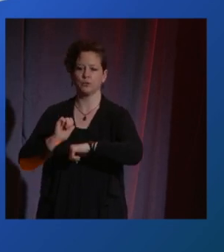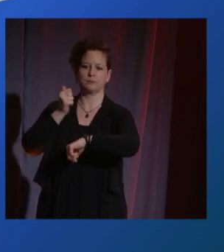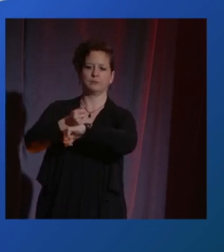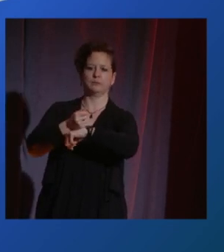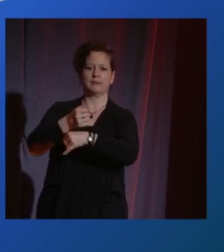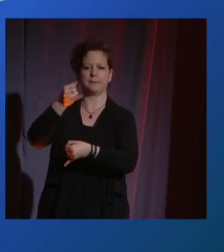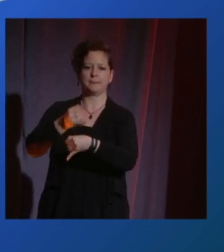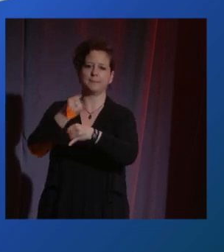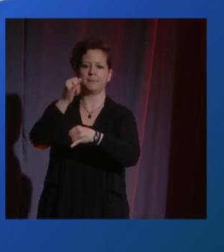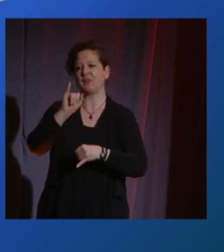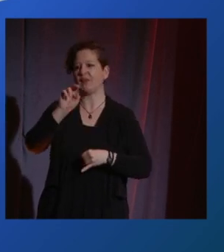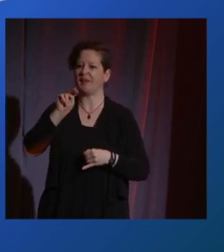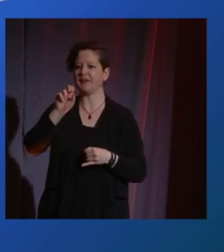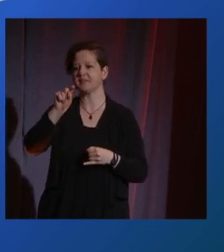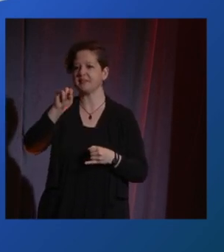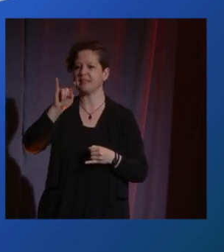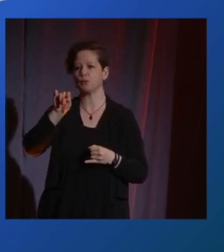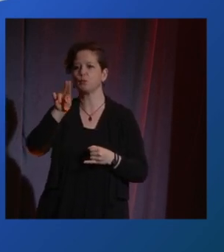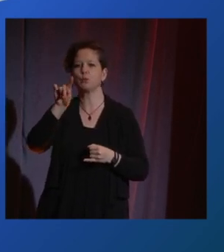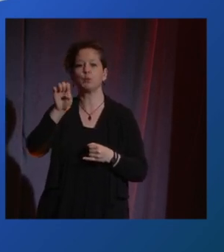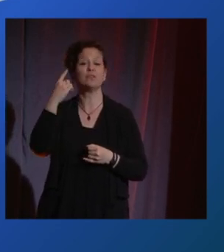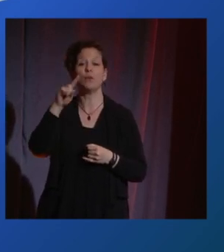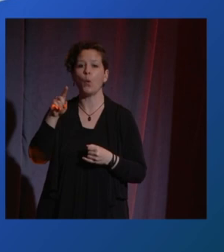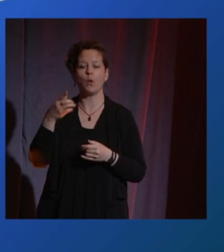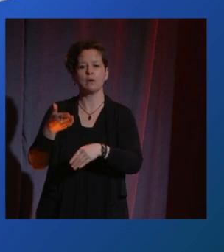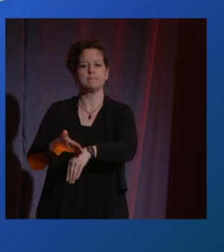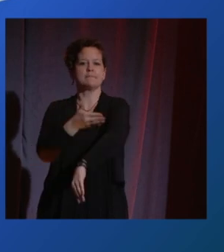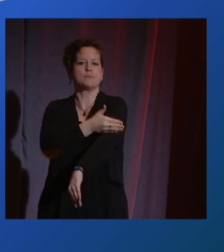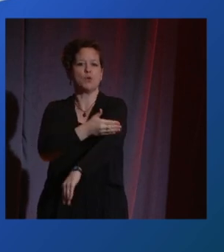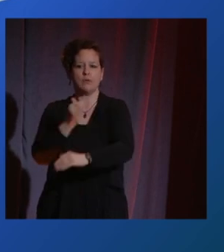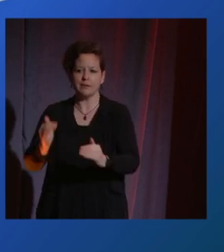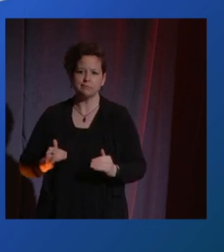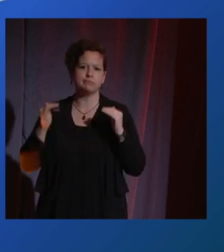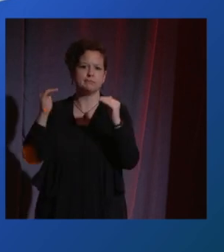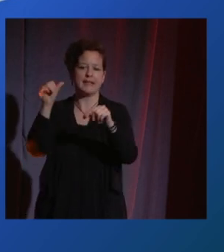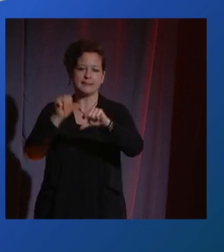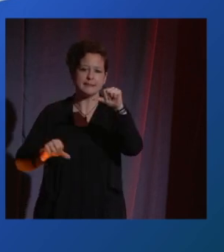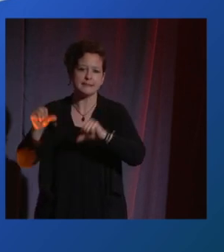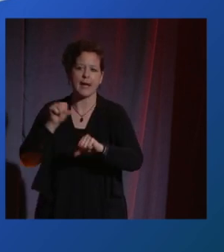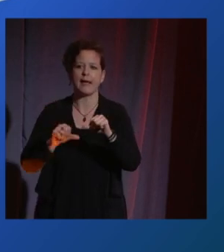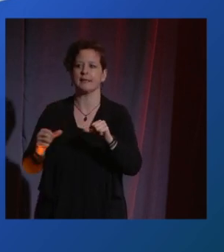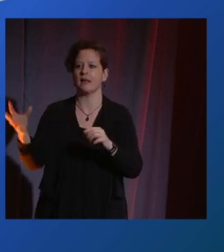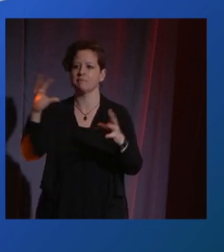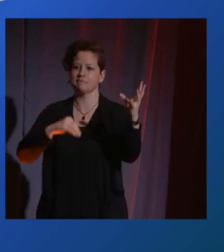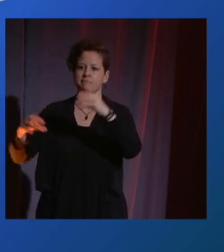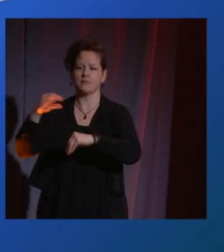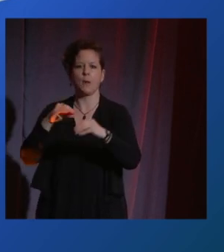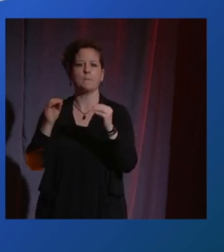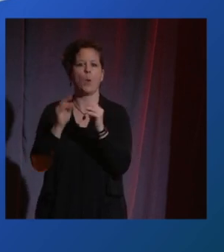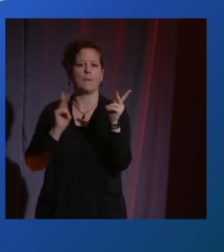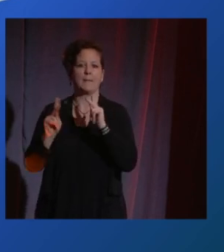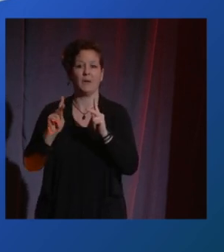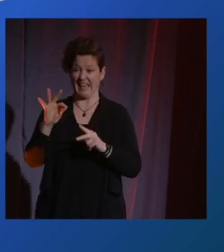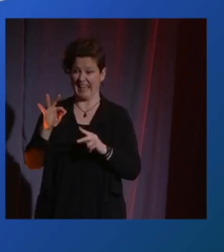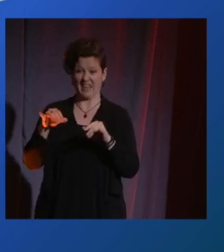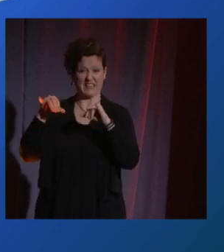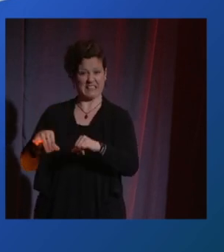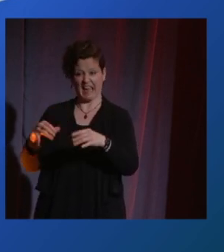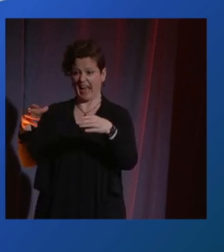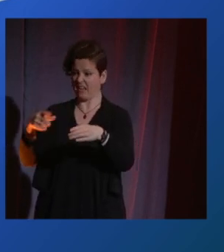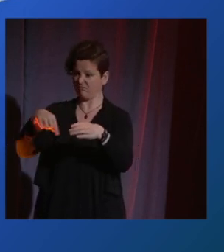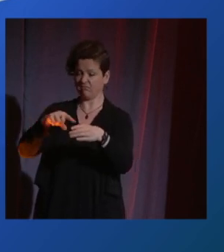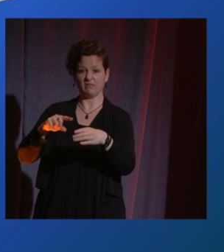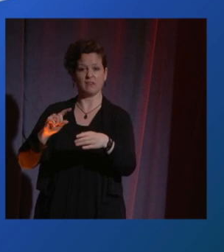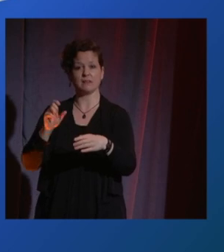advance science prepare leaders in this field at a rate that would have been impossible as a single organization so much as